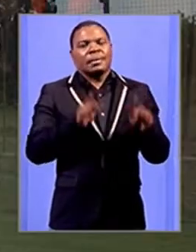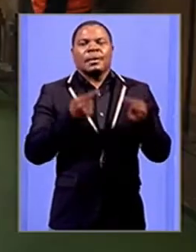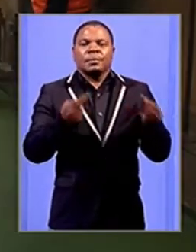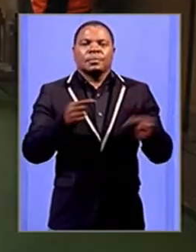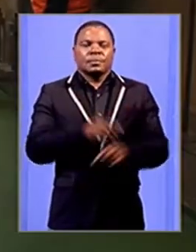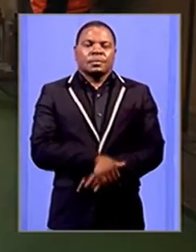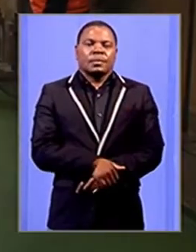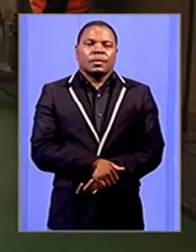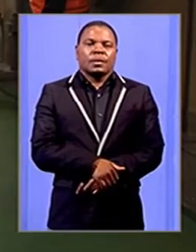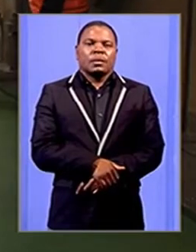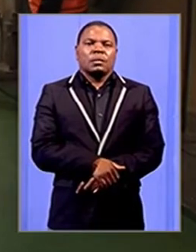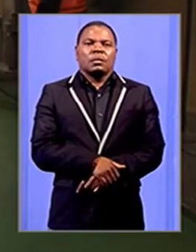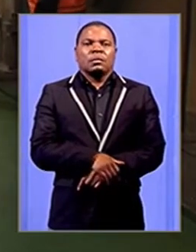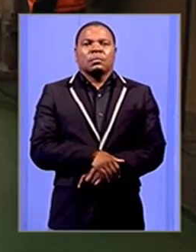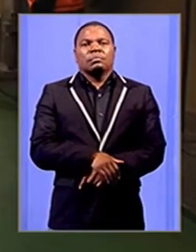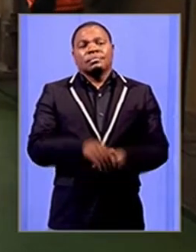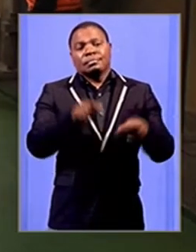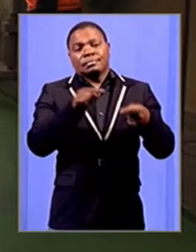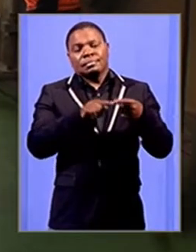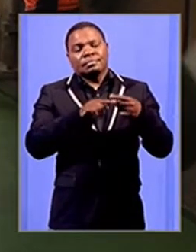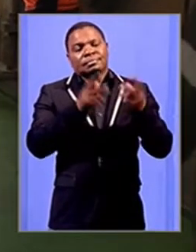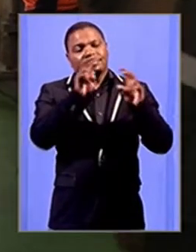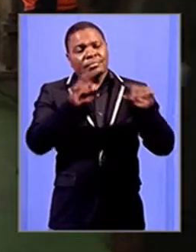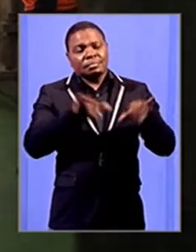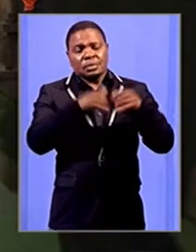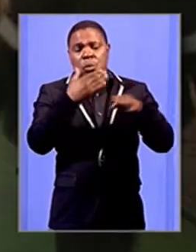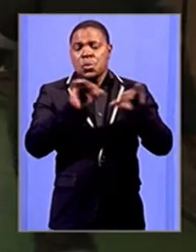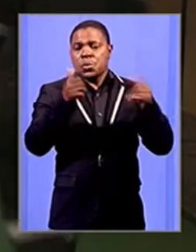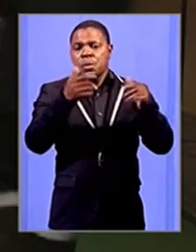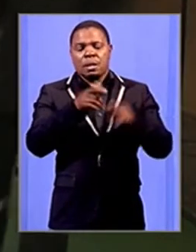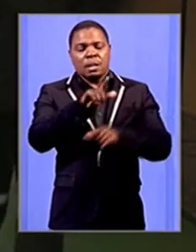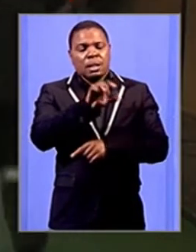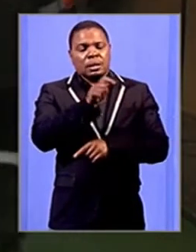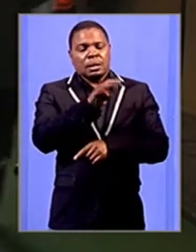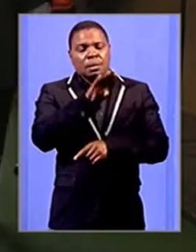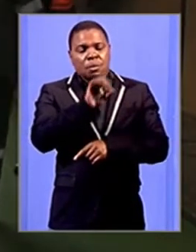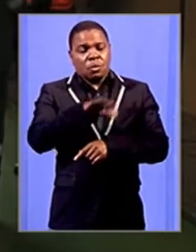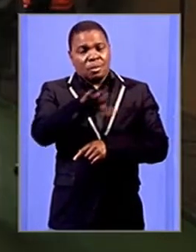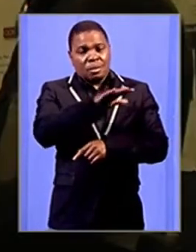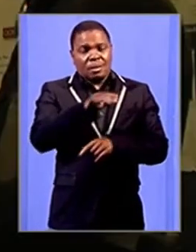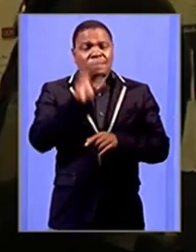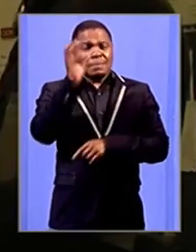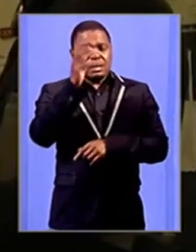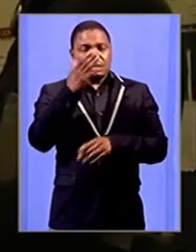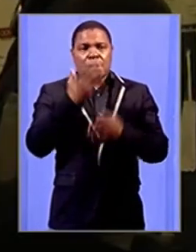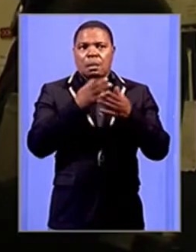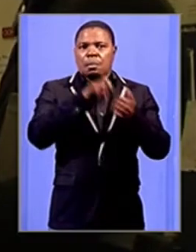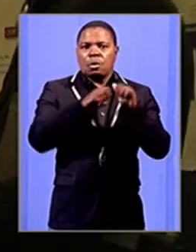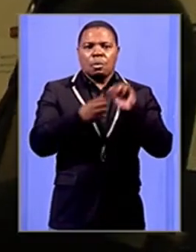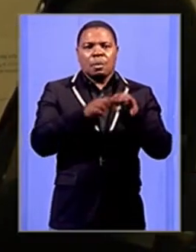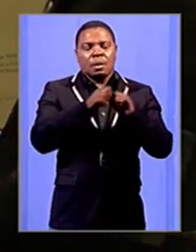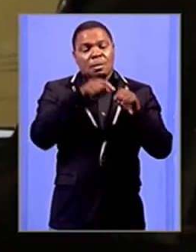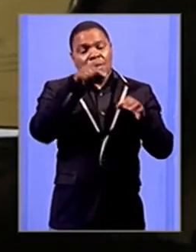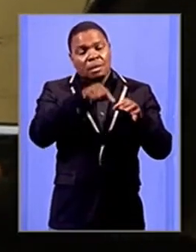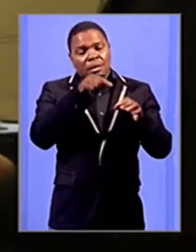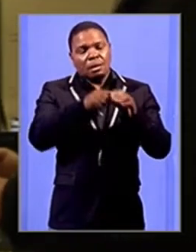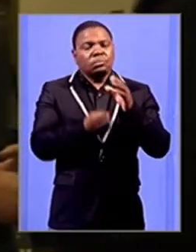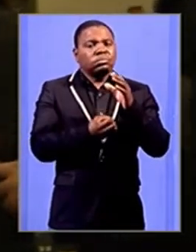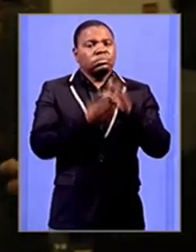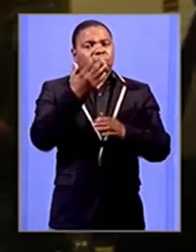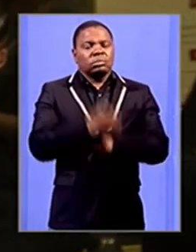rate. Ho bile le mathata seteisheneng se sebetsang ka bokgabane sa Lethabo se Freistata, e nngwe ya dikarolo tse tsheletseng tse fehlang dimegawatt